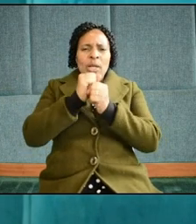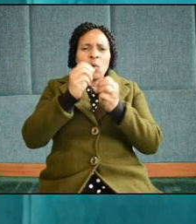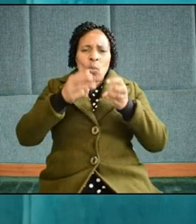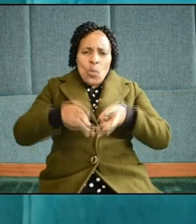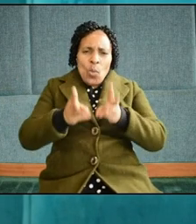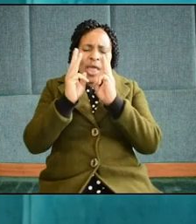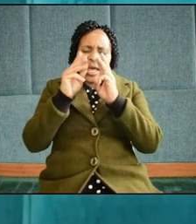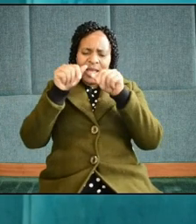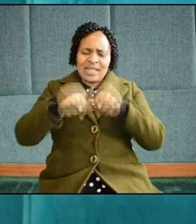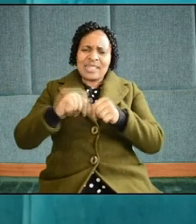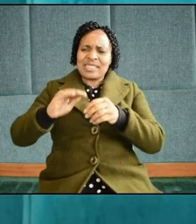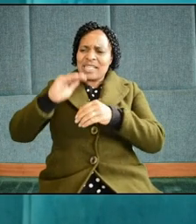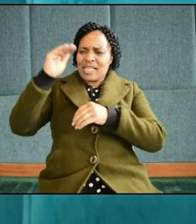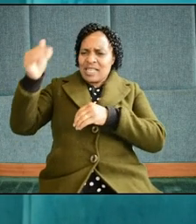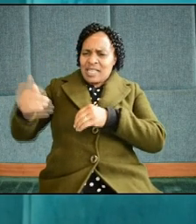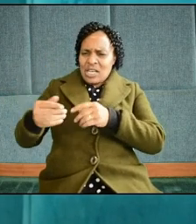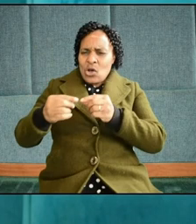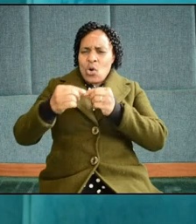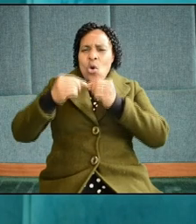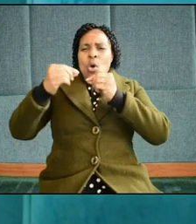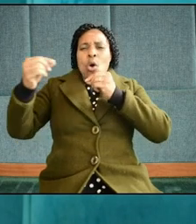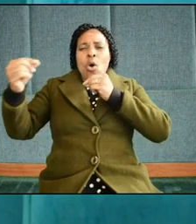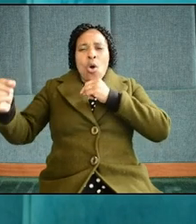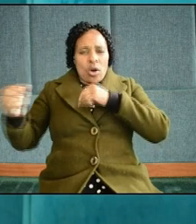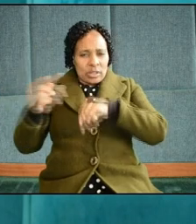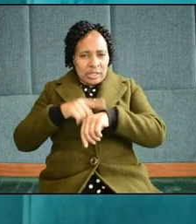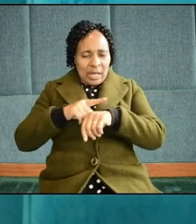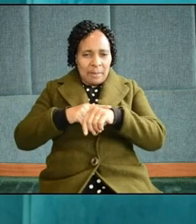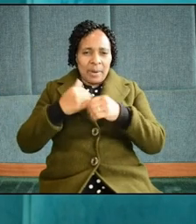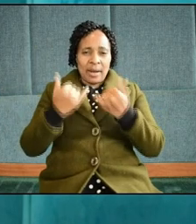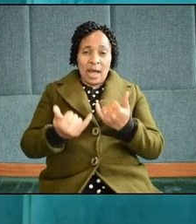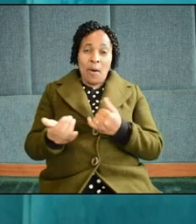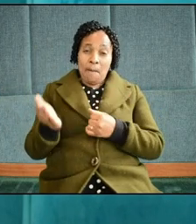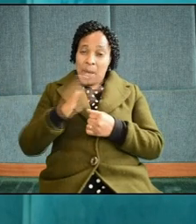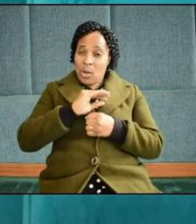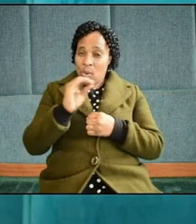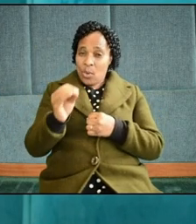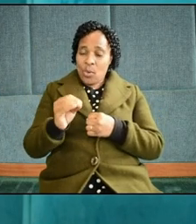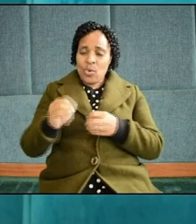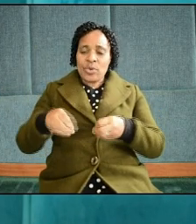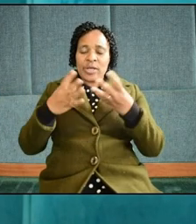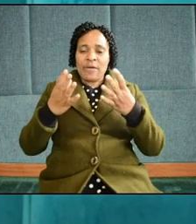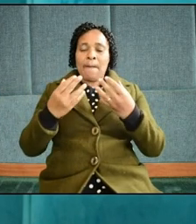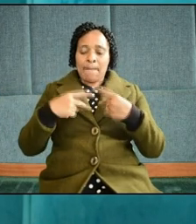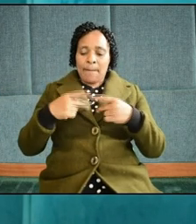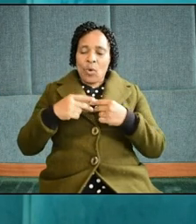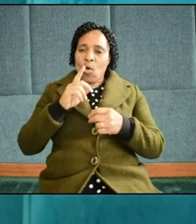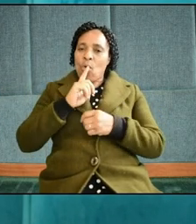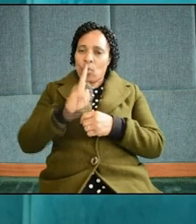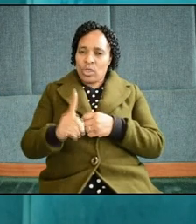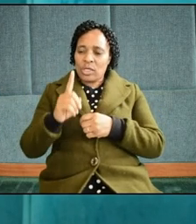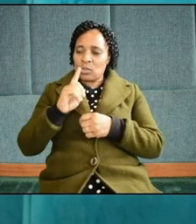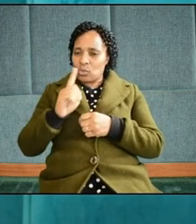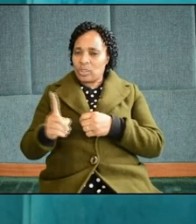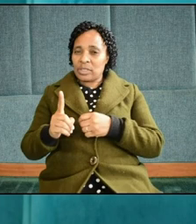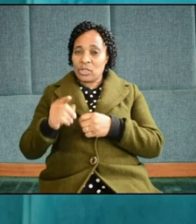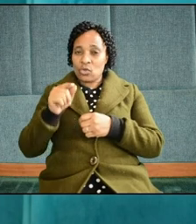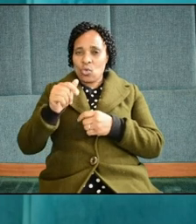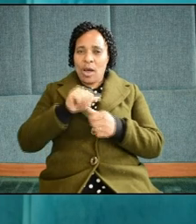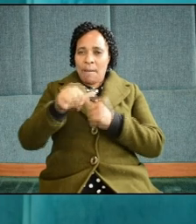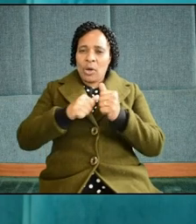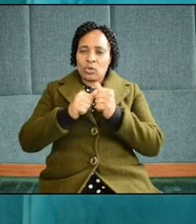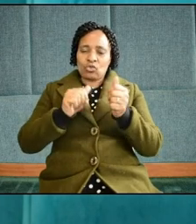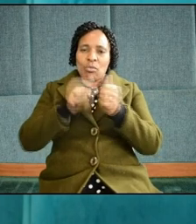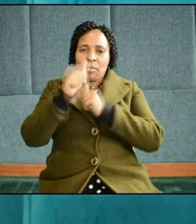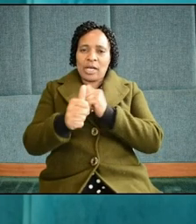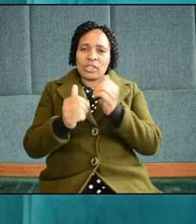way around this hill country long enough. Now turn north. Give the people these orders. You are about to pass through the territory